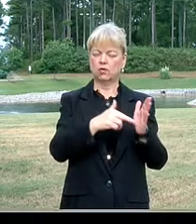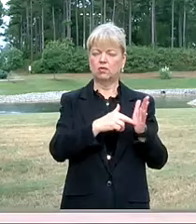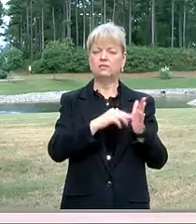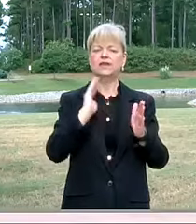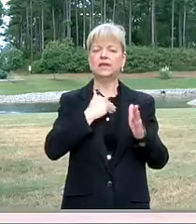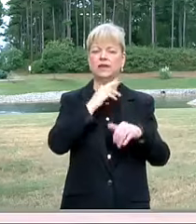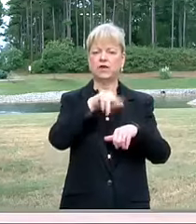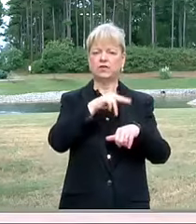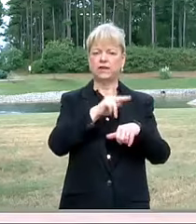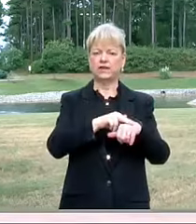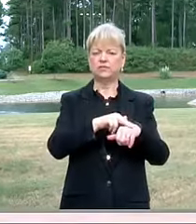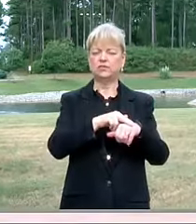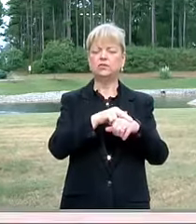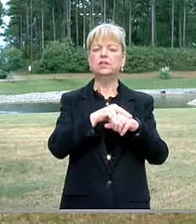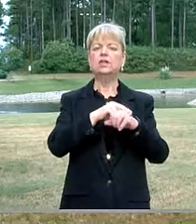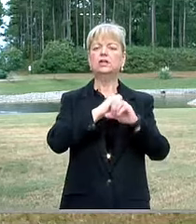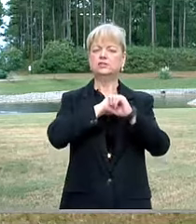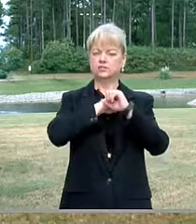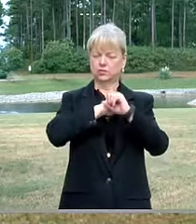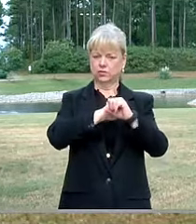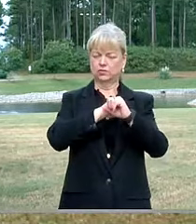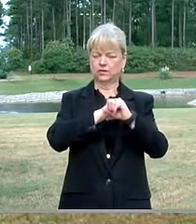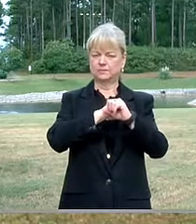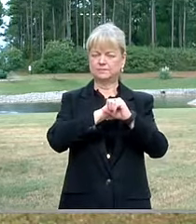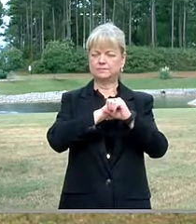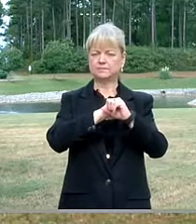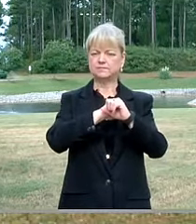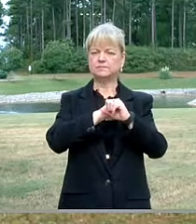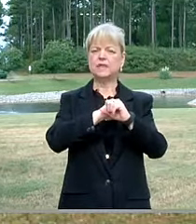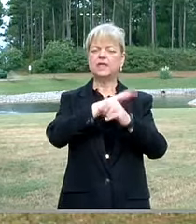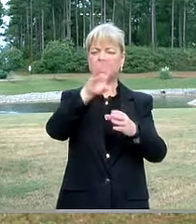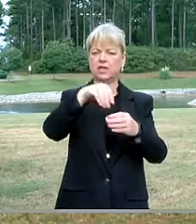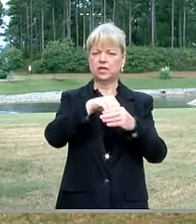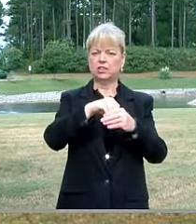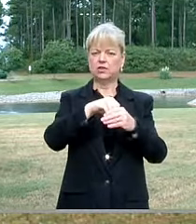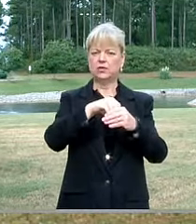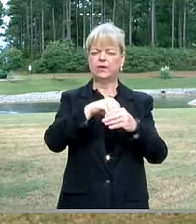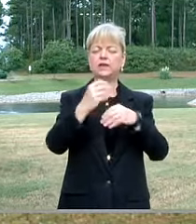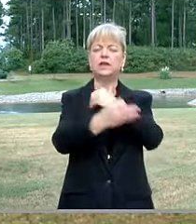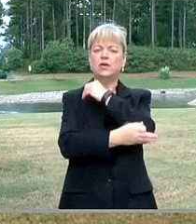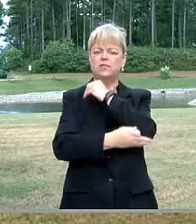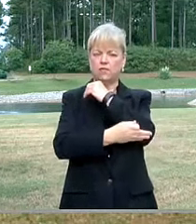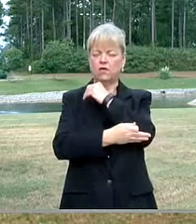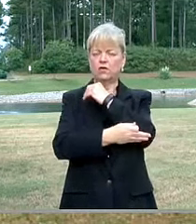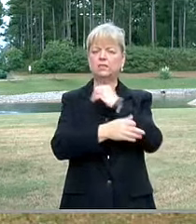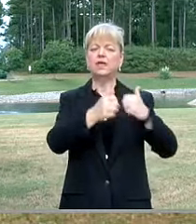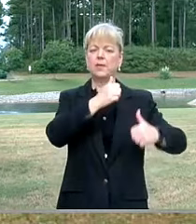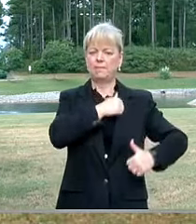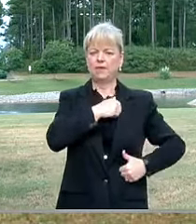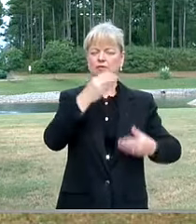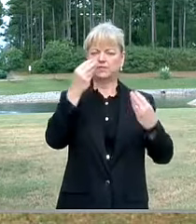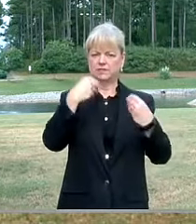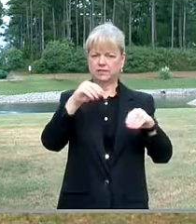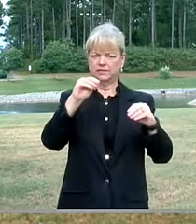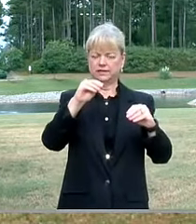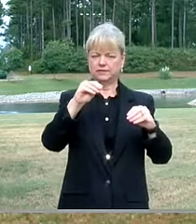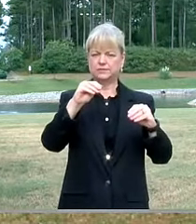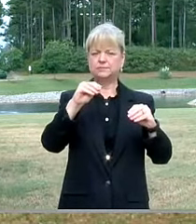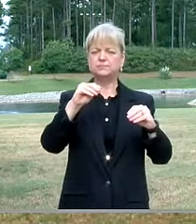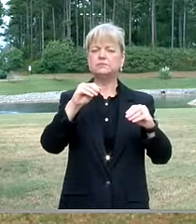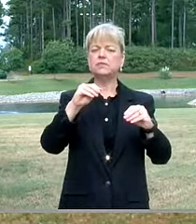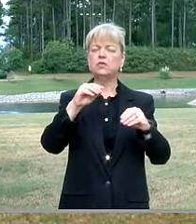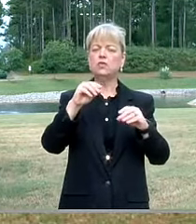implementing approved Army security assistance programs, including foreign military sales of defense articles and services